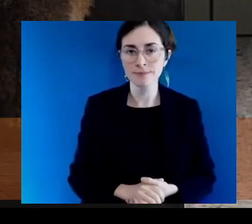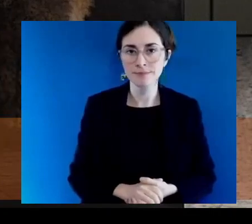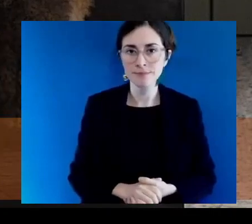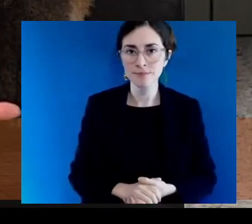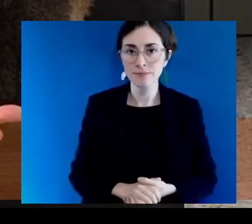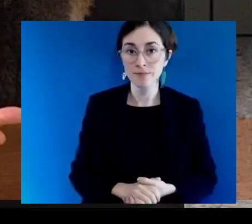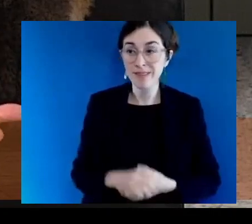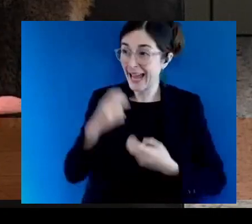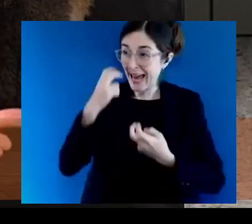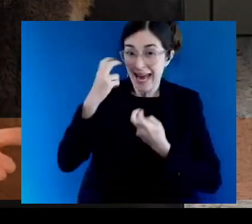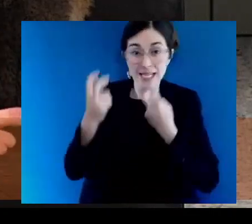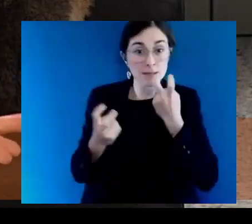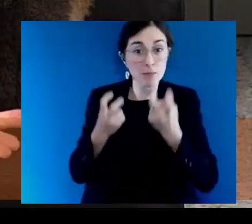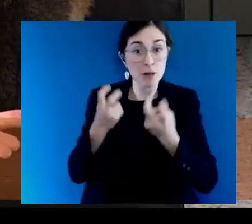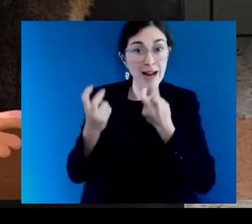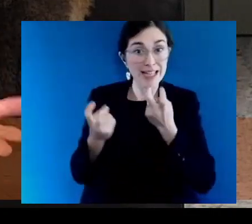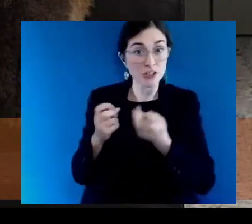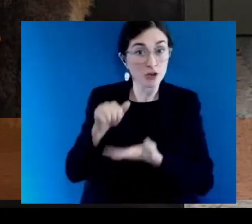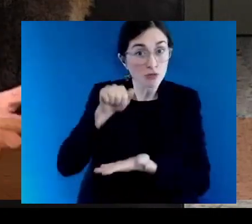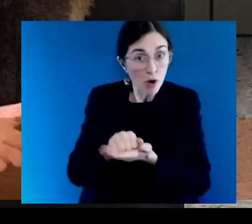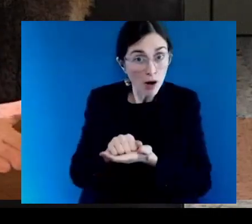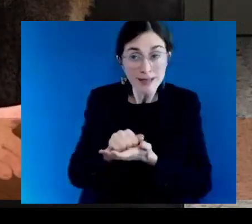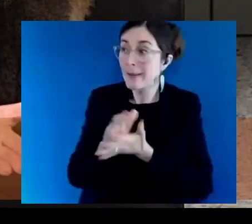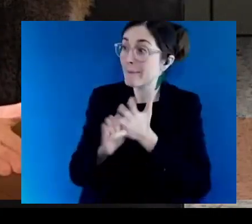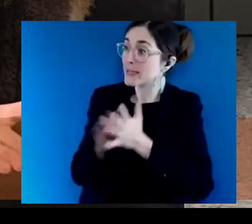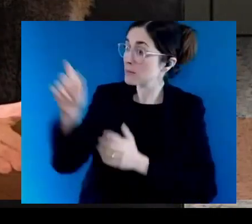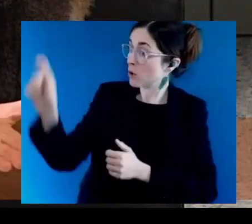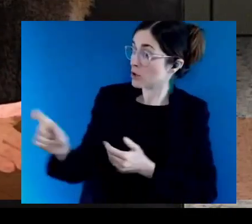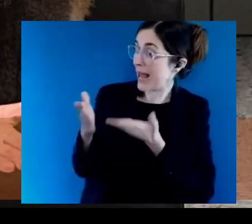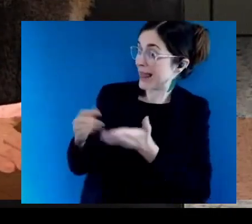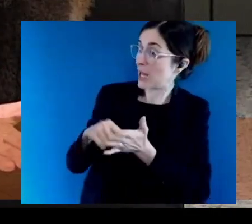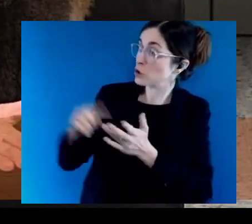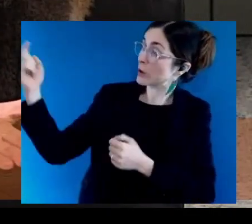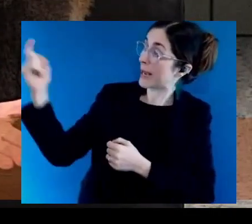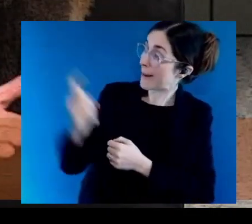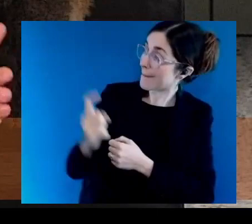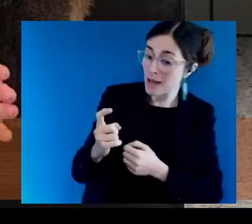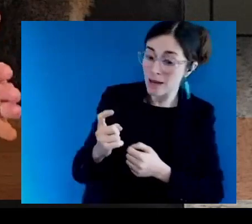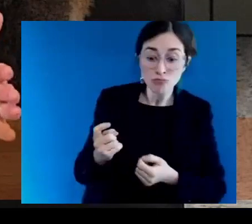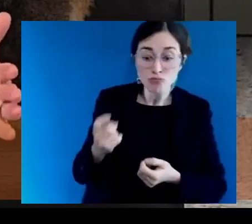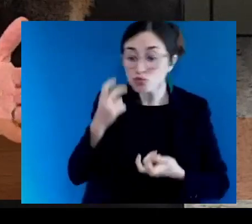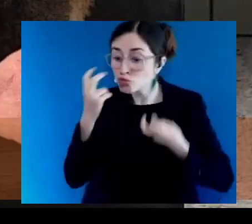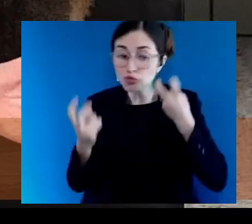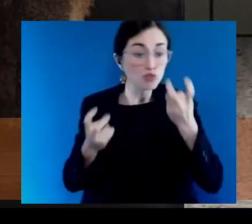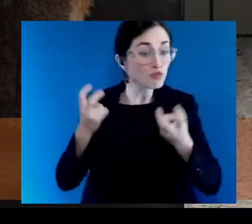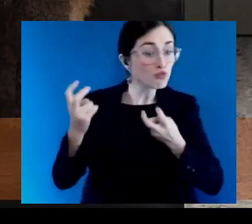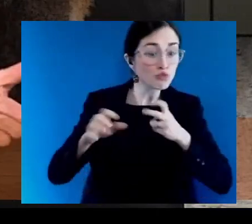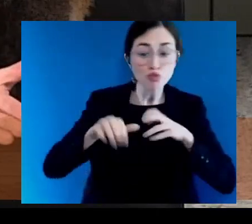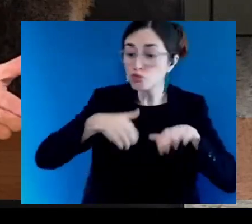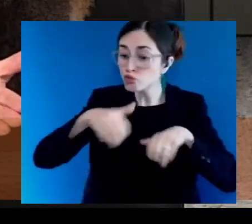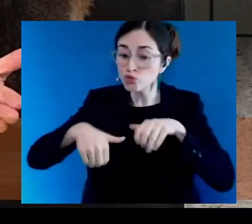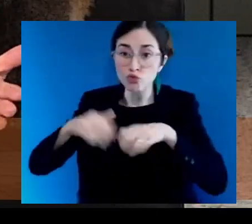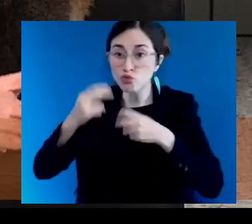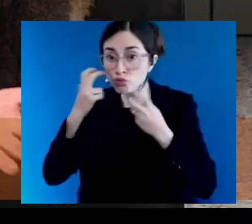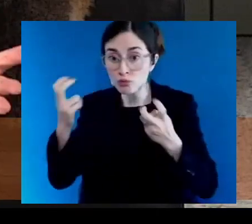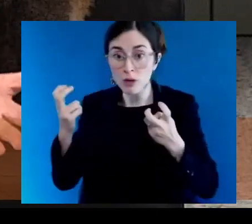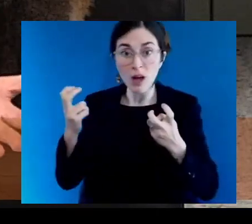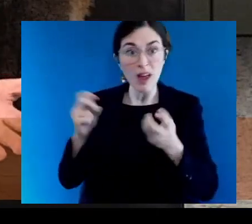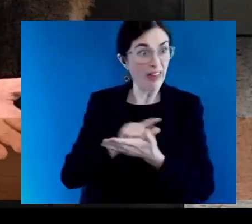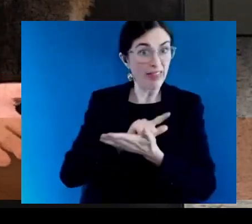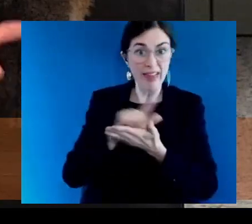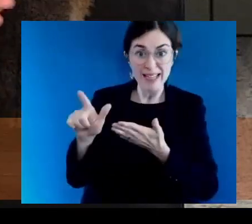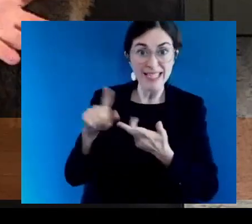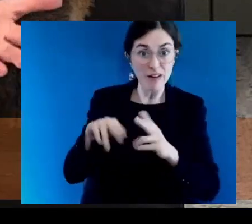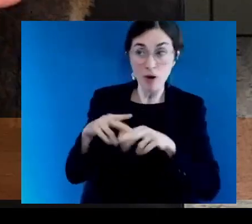rights allow people to enter land and explore. Yes, that's correct. And then subject to later approvals to